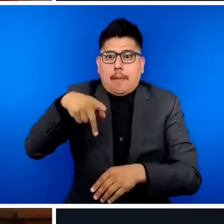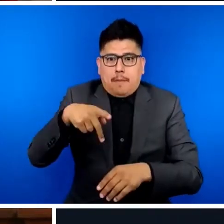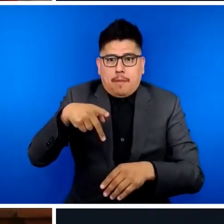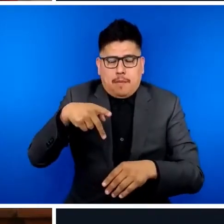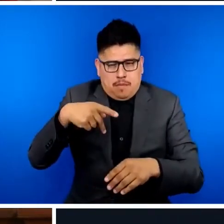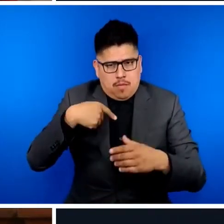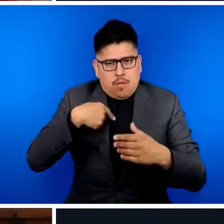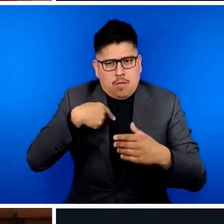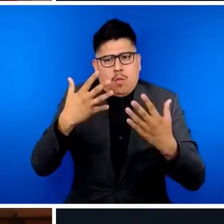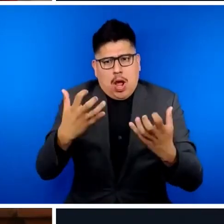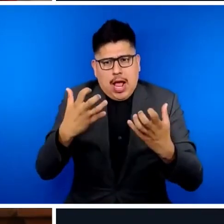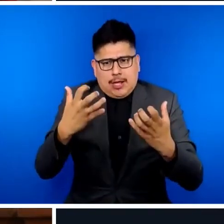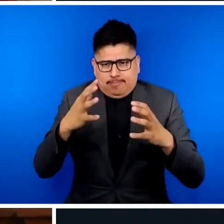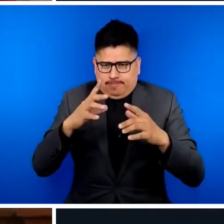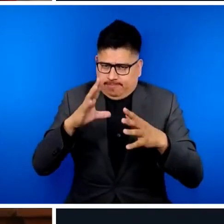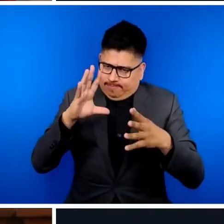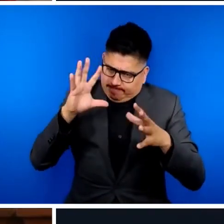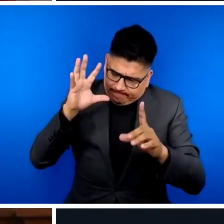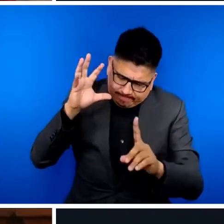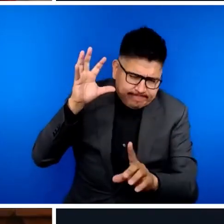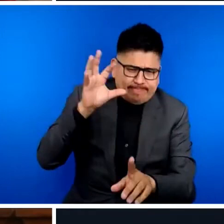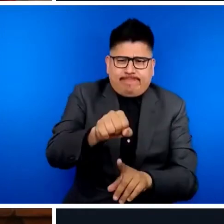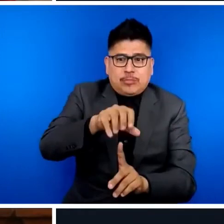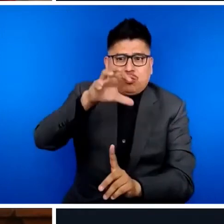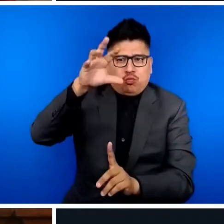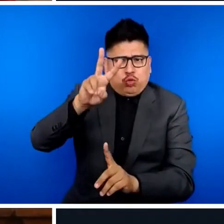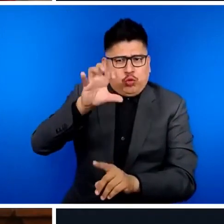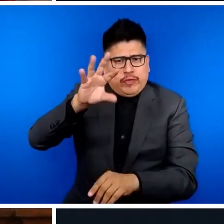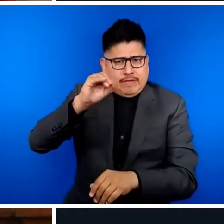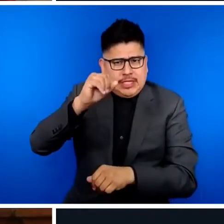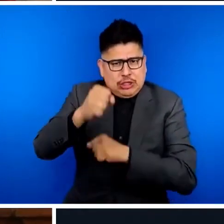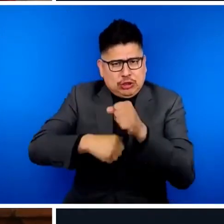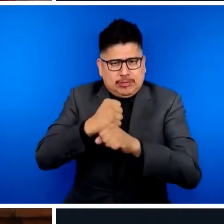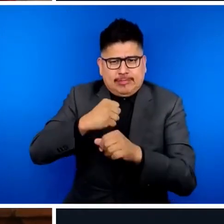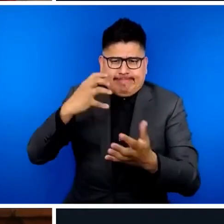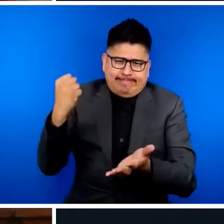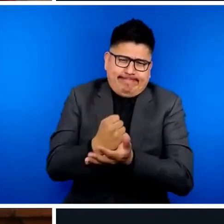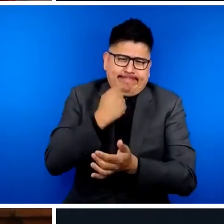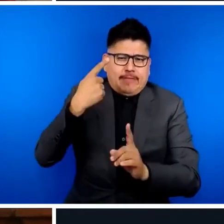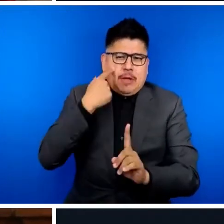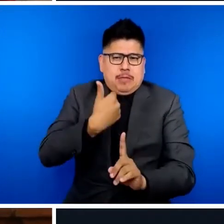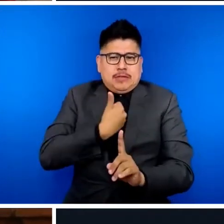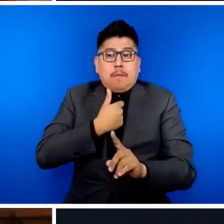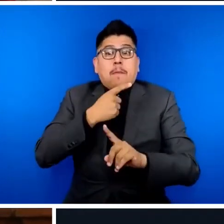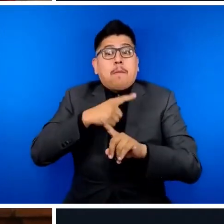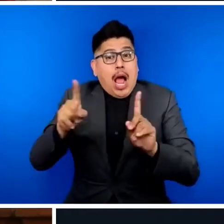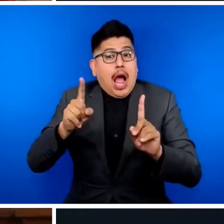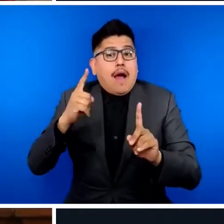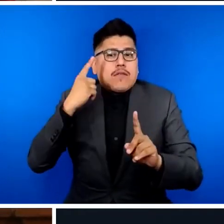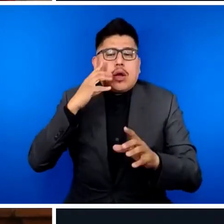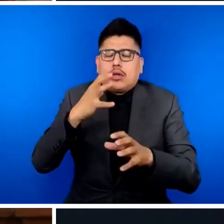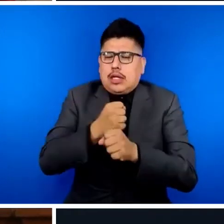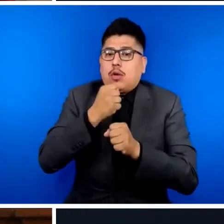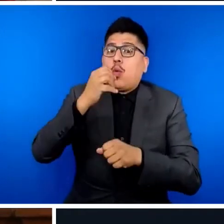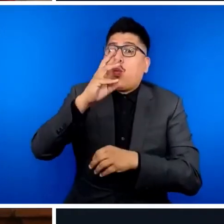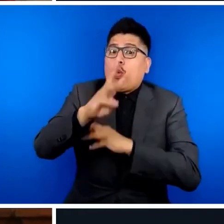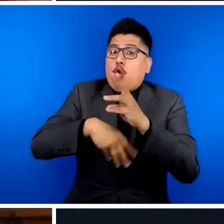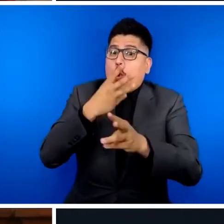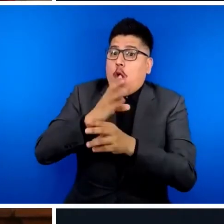250th, but I didn't get away with that one. I couldn't claim that one for myself. But we're getting the World Cup. So we have the World